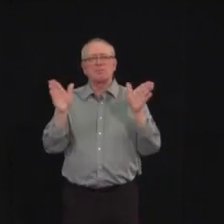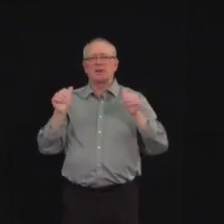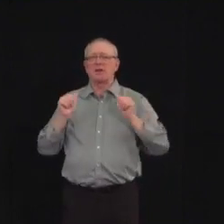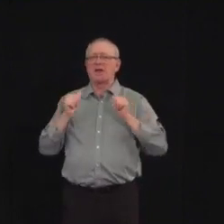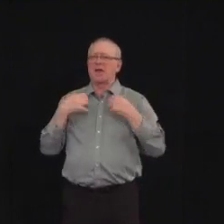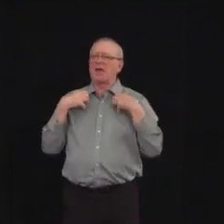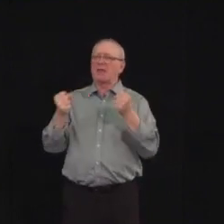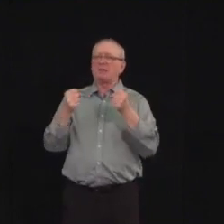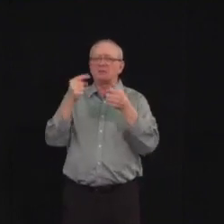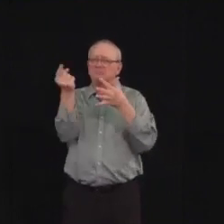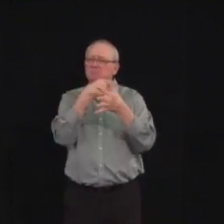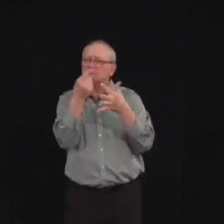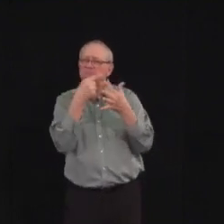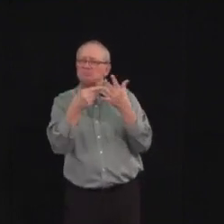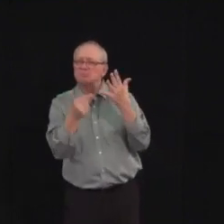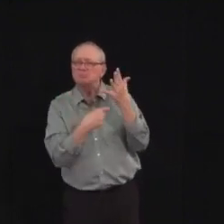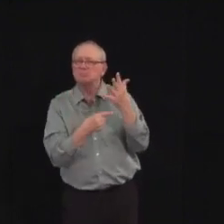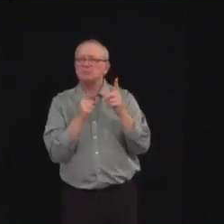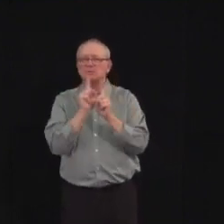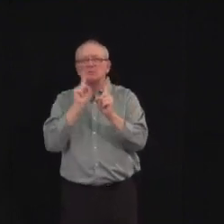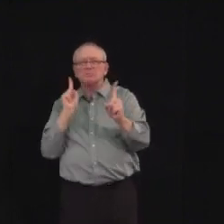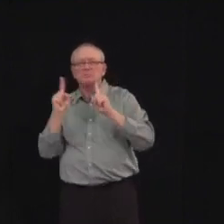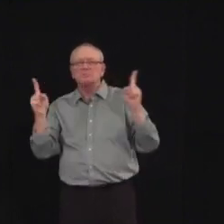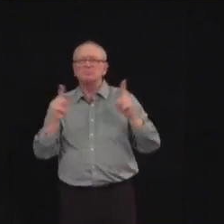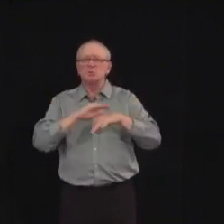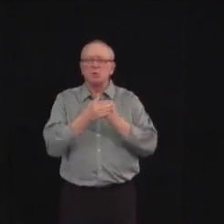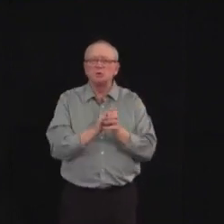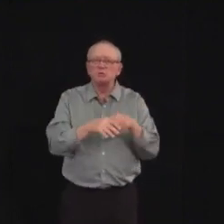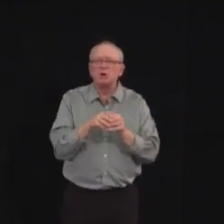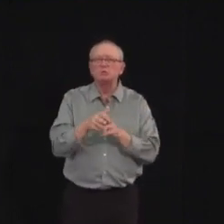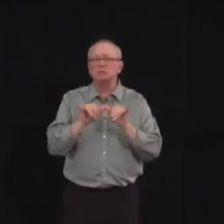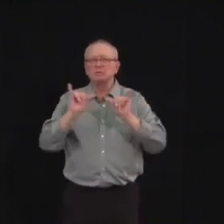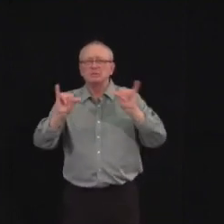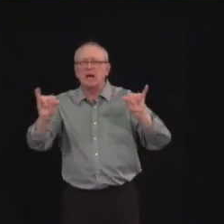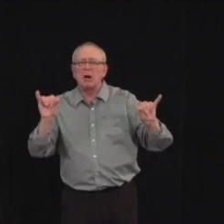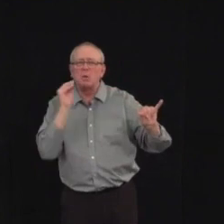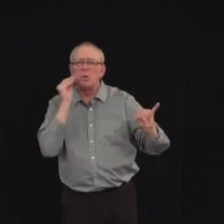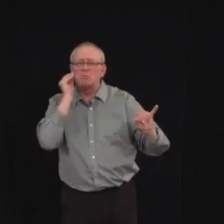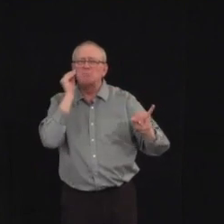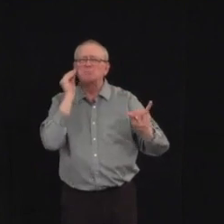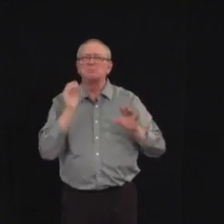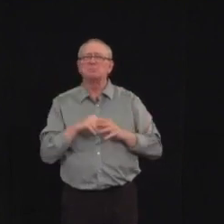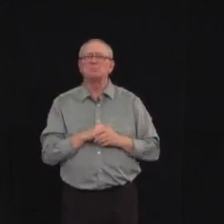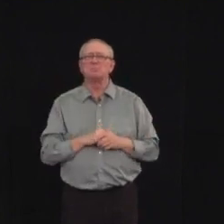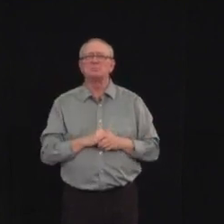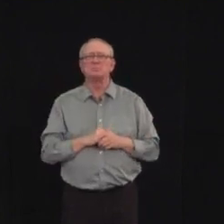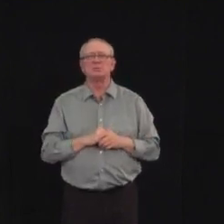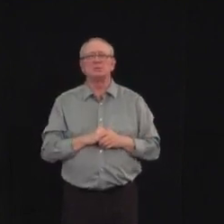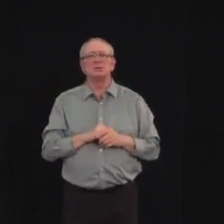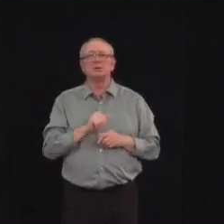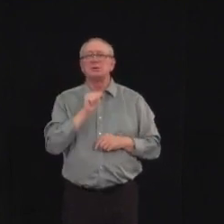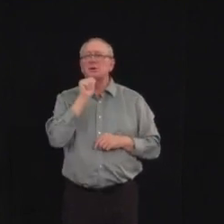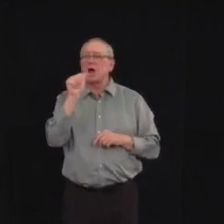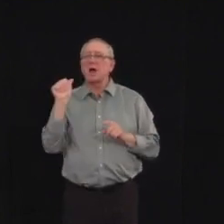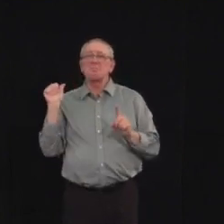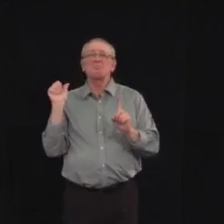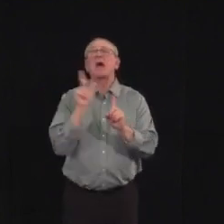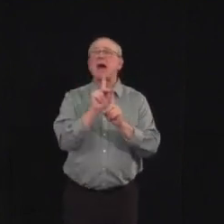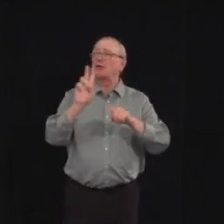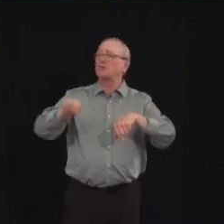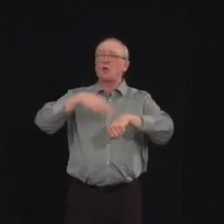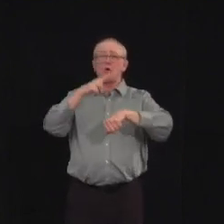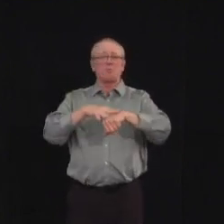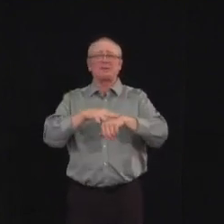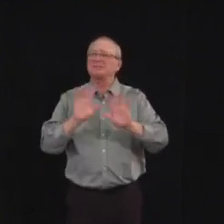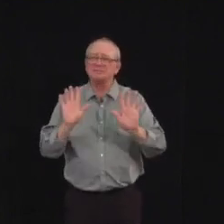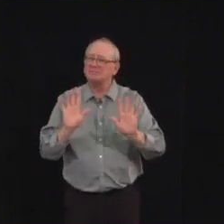when possible. While we are a ways off from returning to our normal way of life, we are working as a government around the